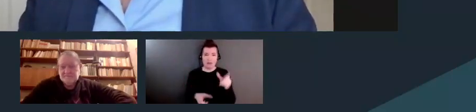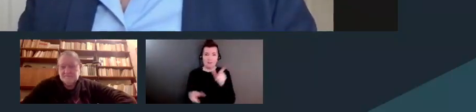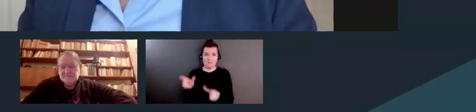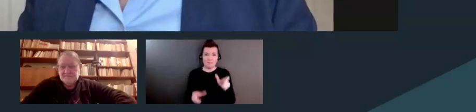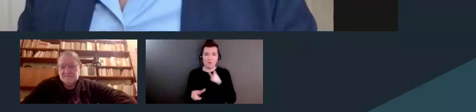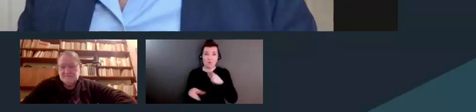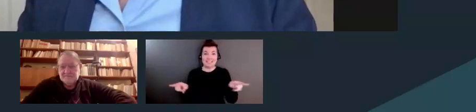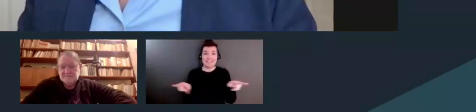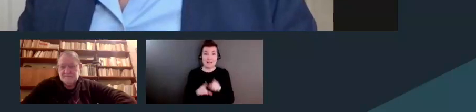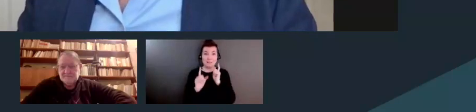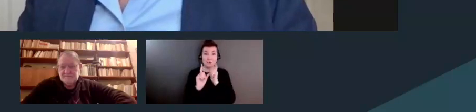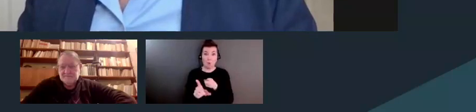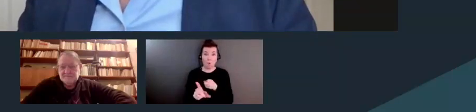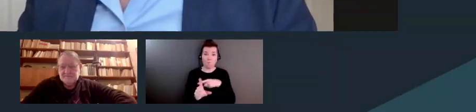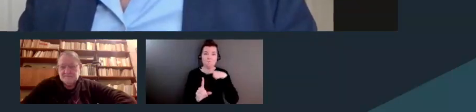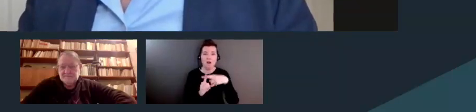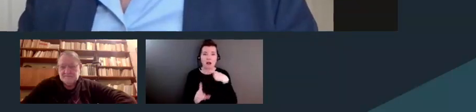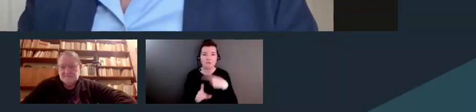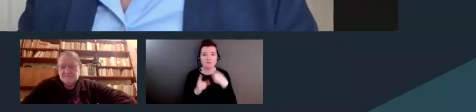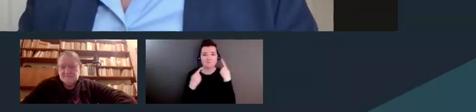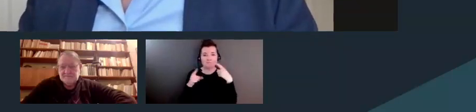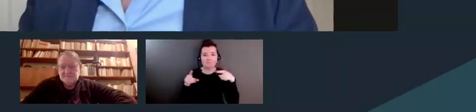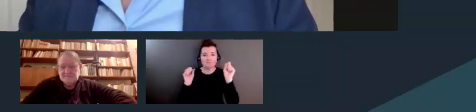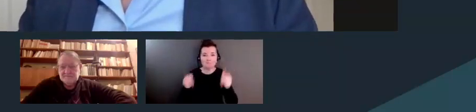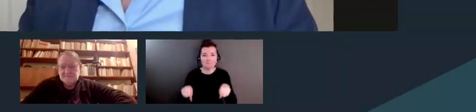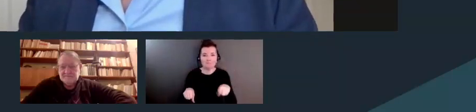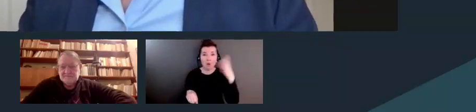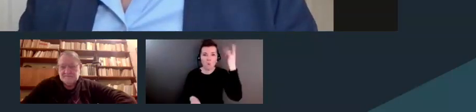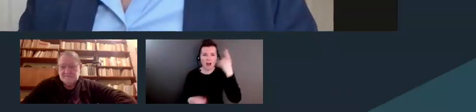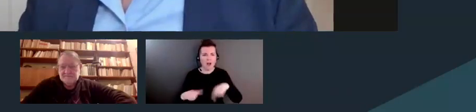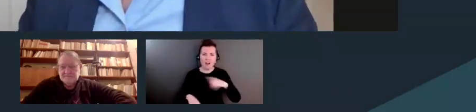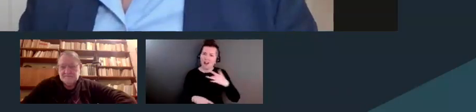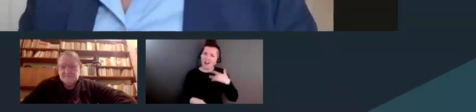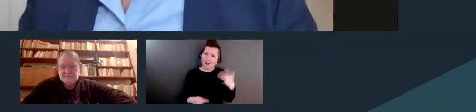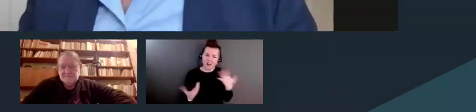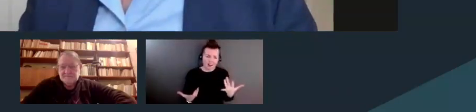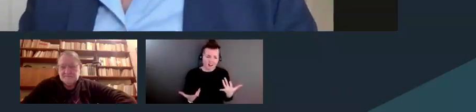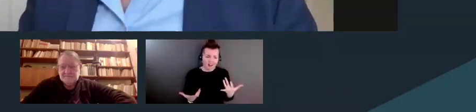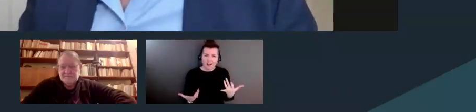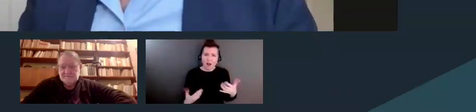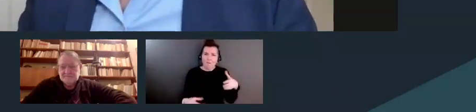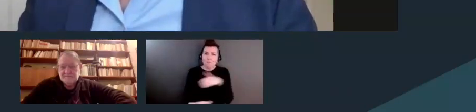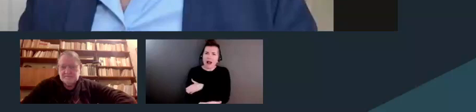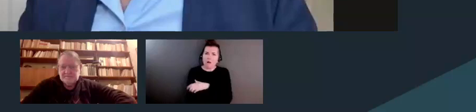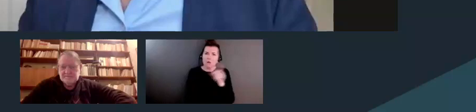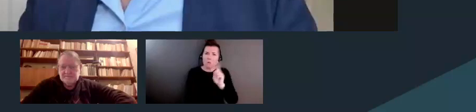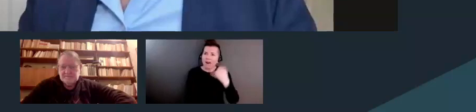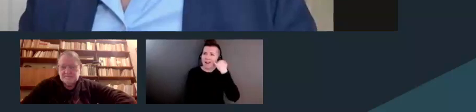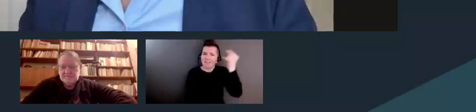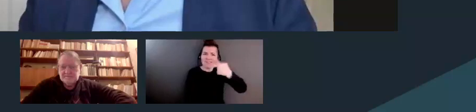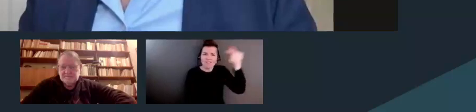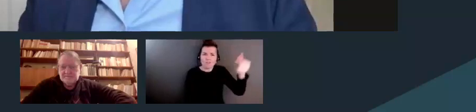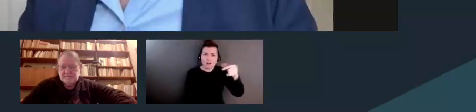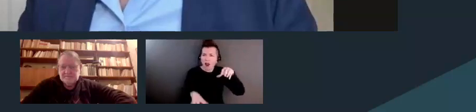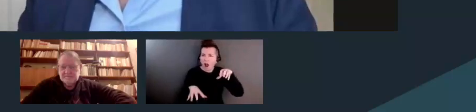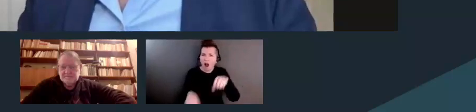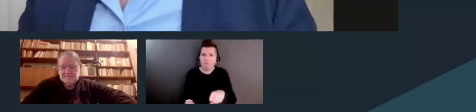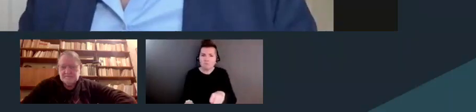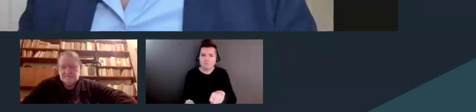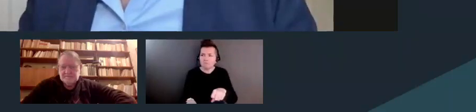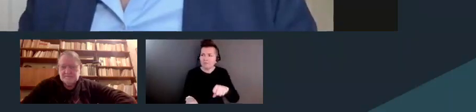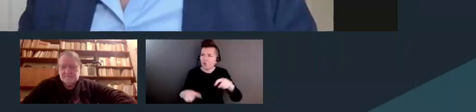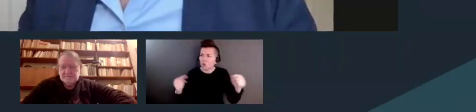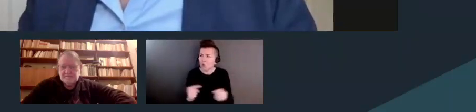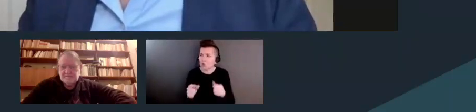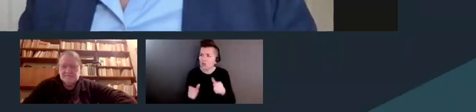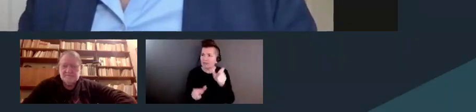positive, because people feel helpless when governments and corporations do harmful things or